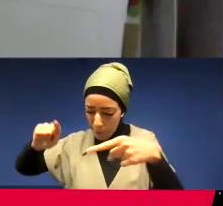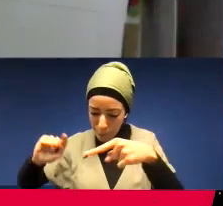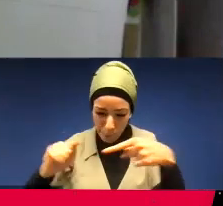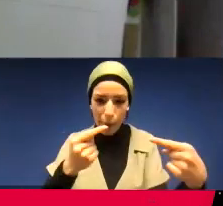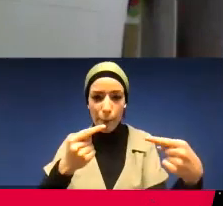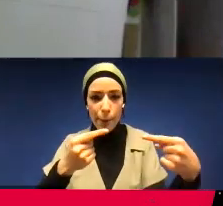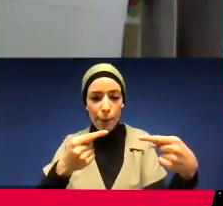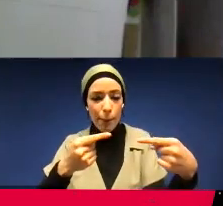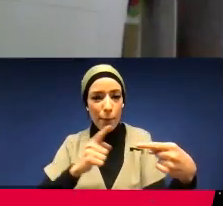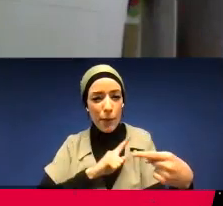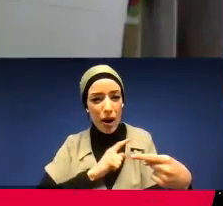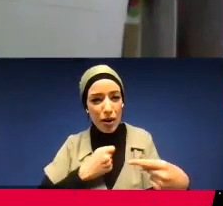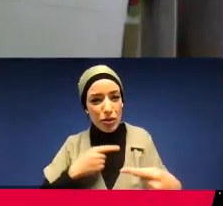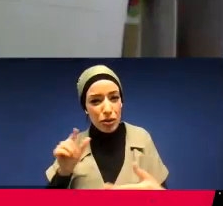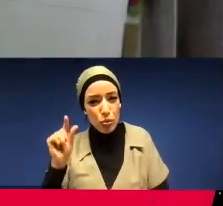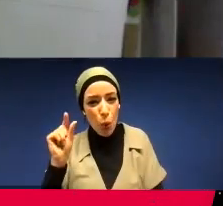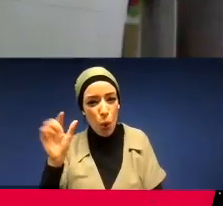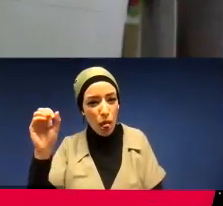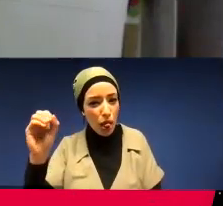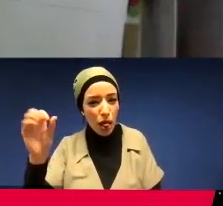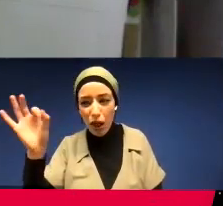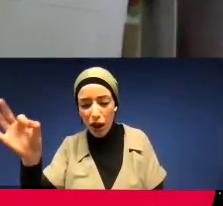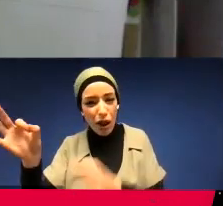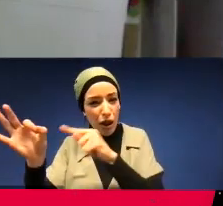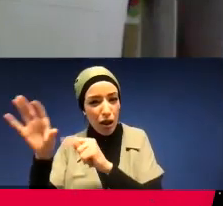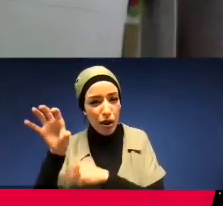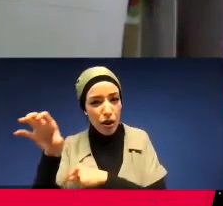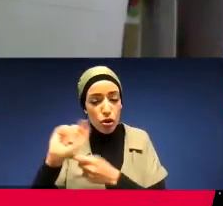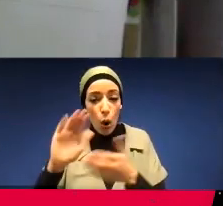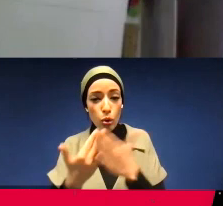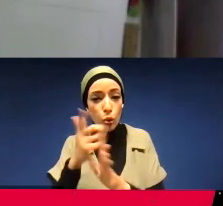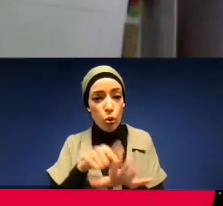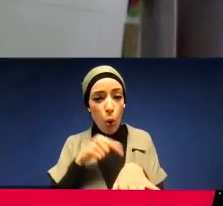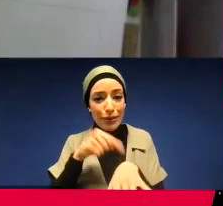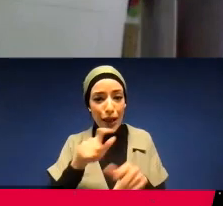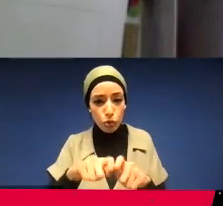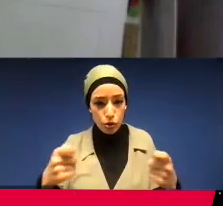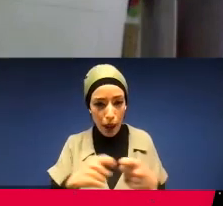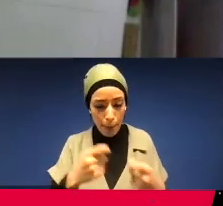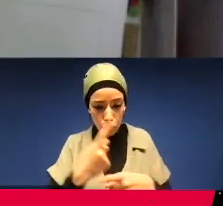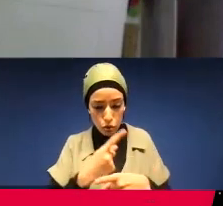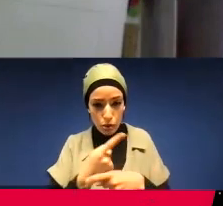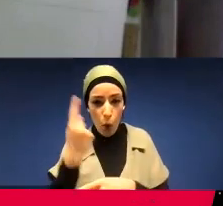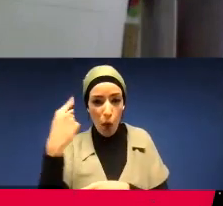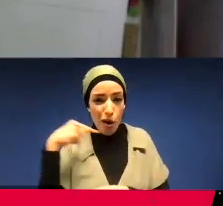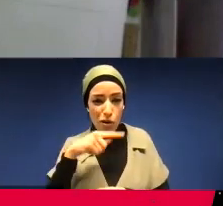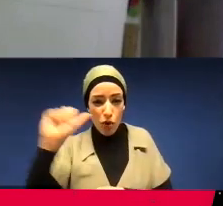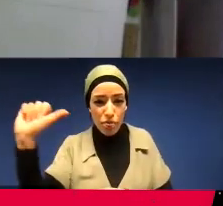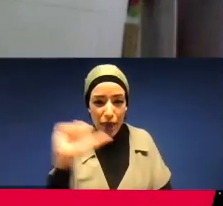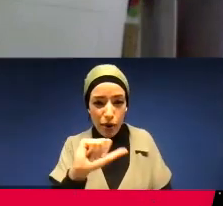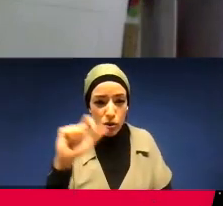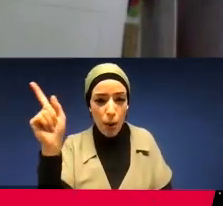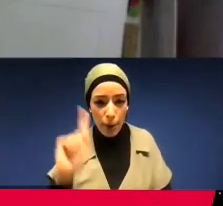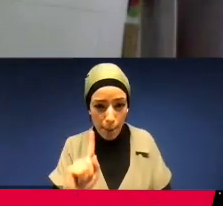because we're a small nation, so talking about figures within the New York Times, they spoke about 100,000. 100,000